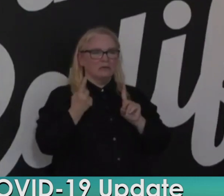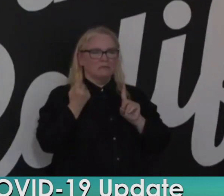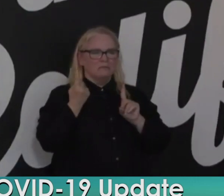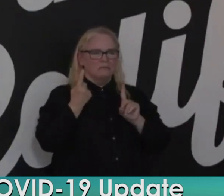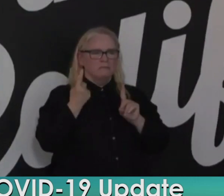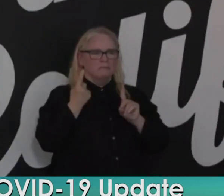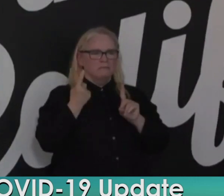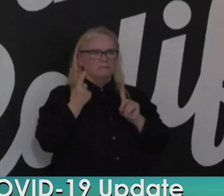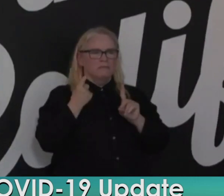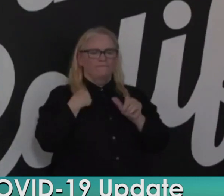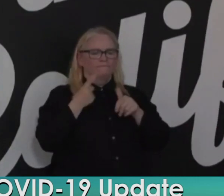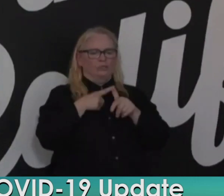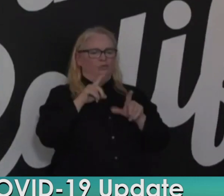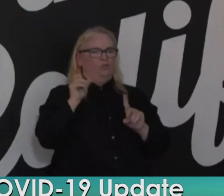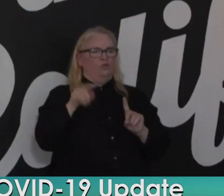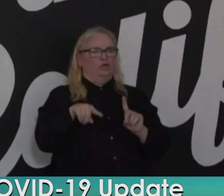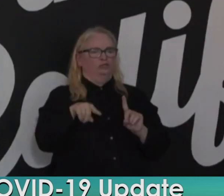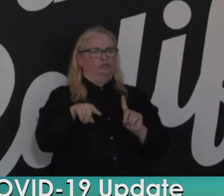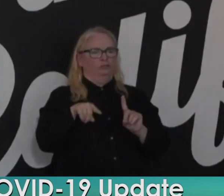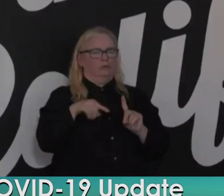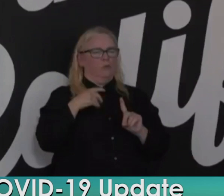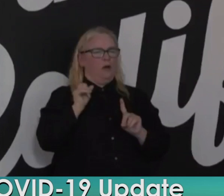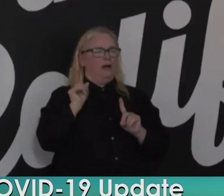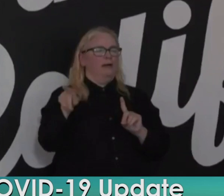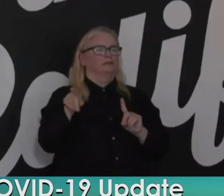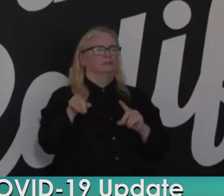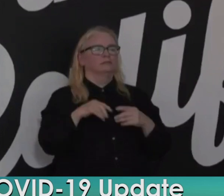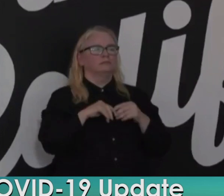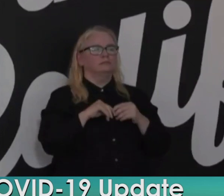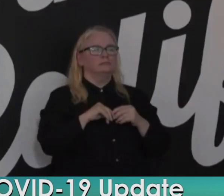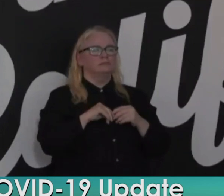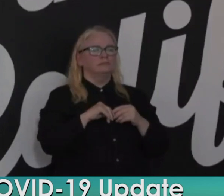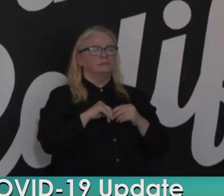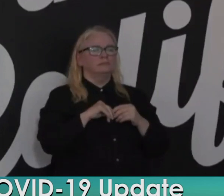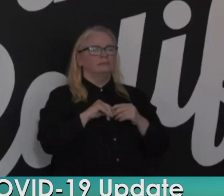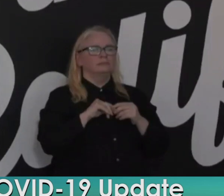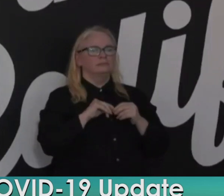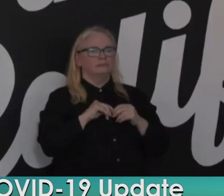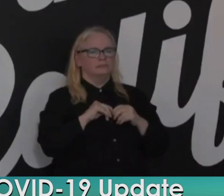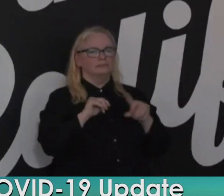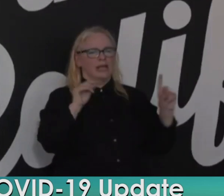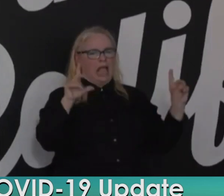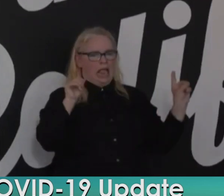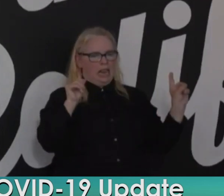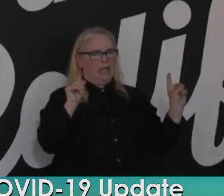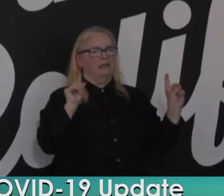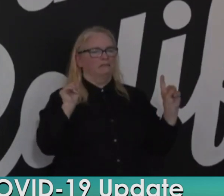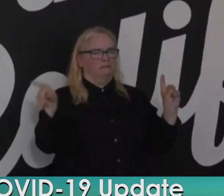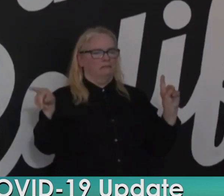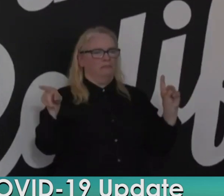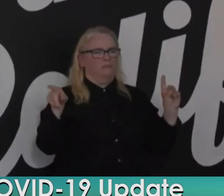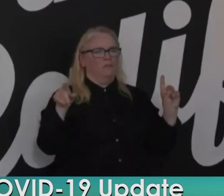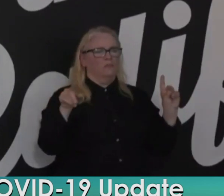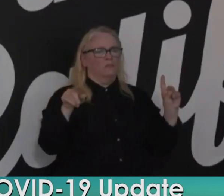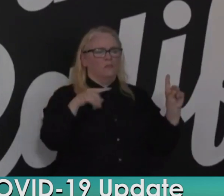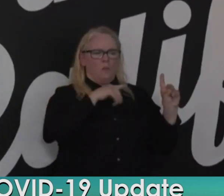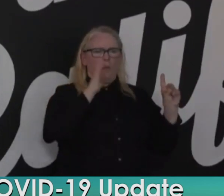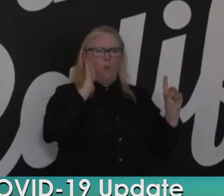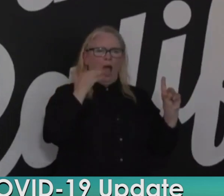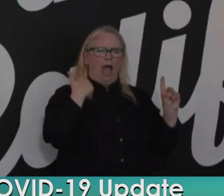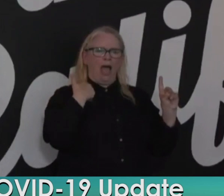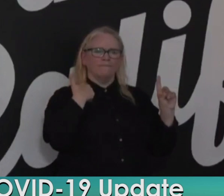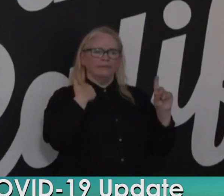coming from Elix Michelson at Fox 11 in Los Angeles, with you hosting a roundtable later this afternoon, and then I know you had one last